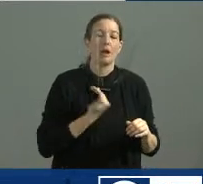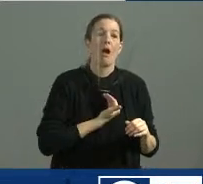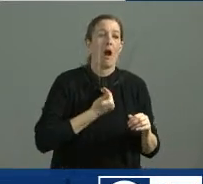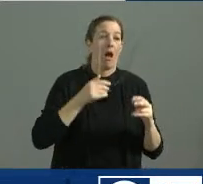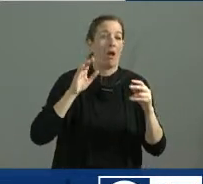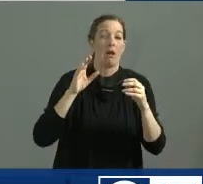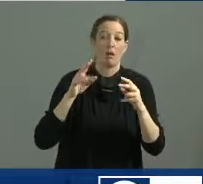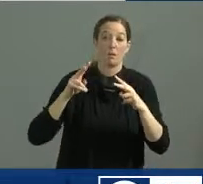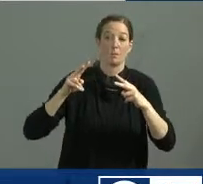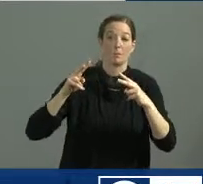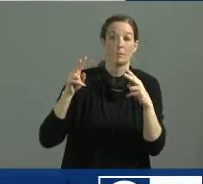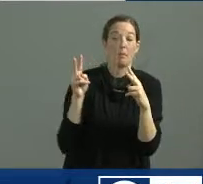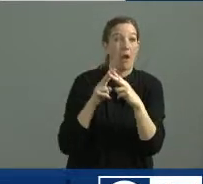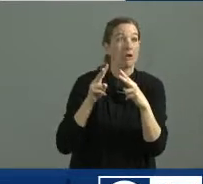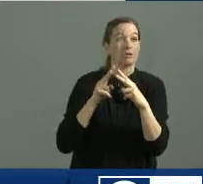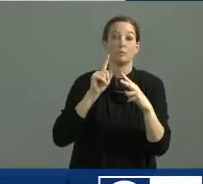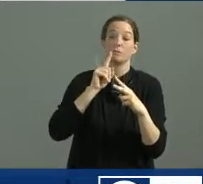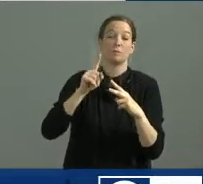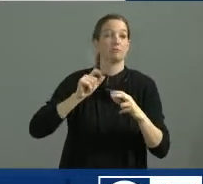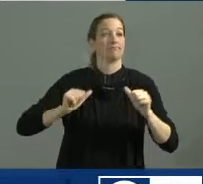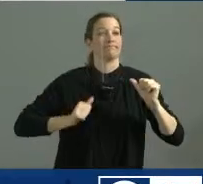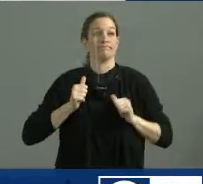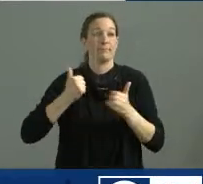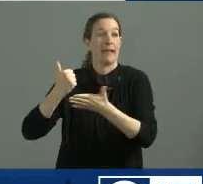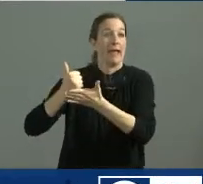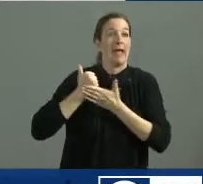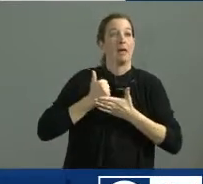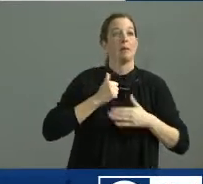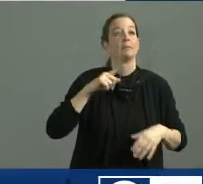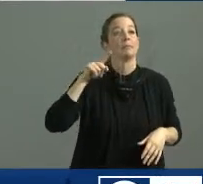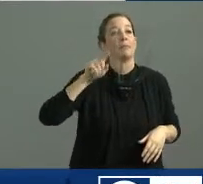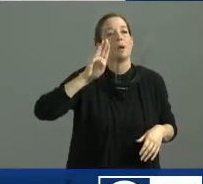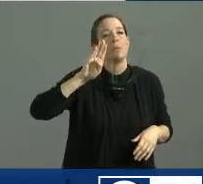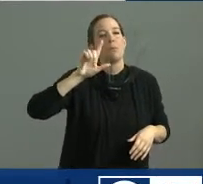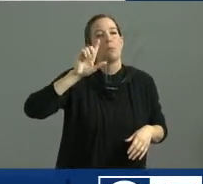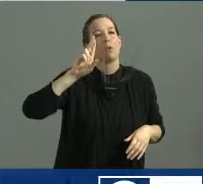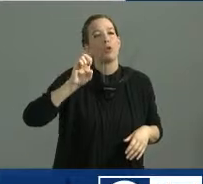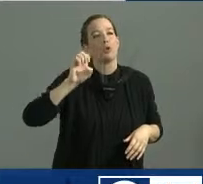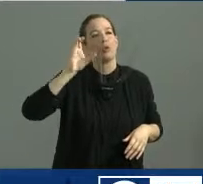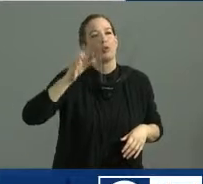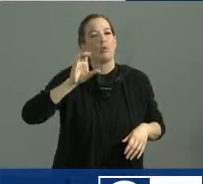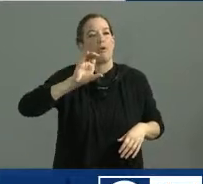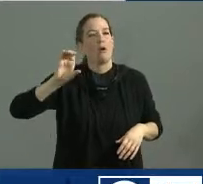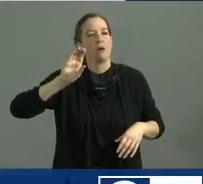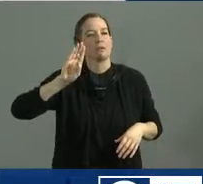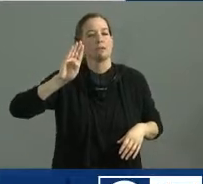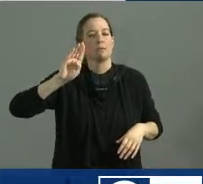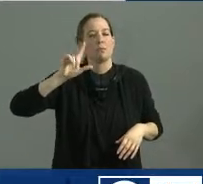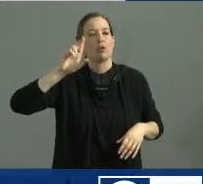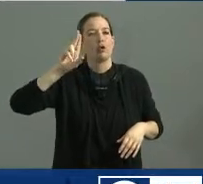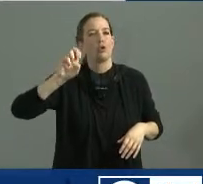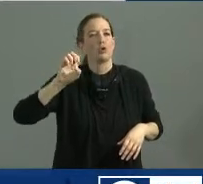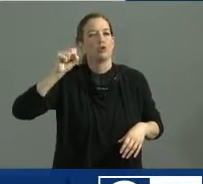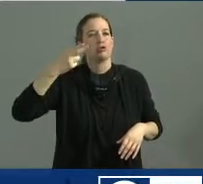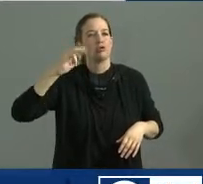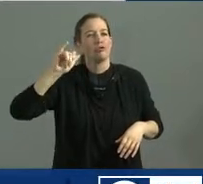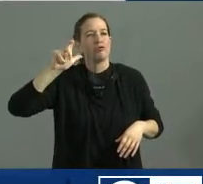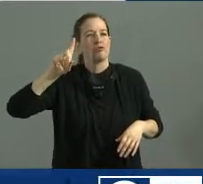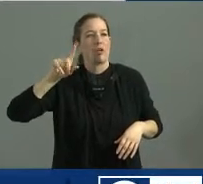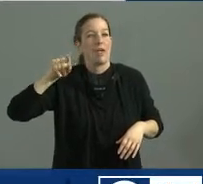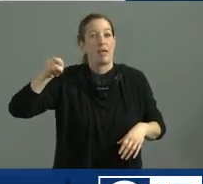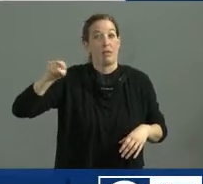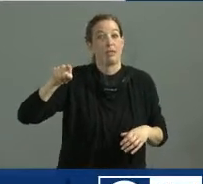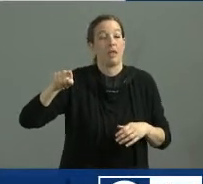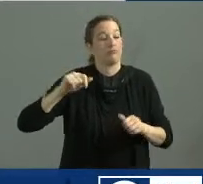had Blue Cross Blue Shield come and say, you get our team wants to volunteer. We will volunteer for the 8 weeks, and we will staff the